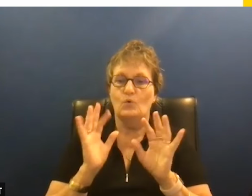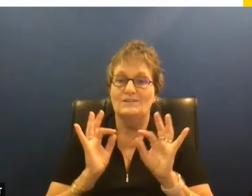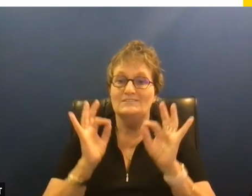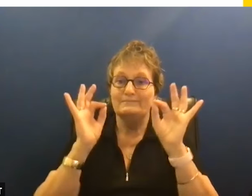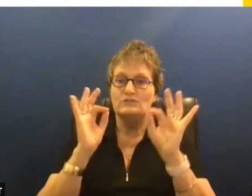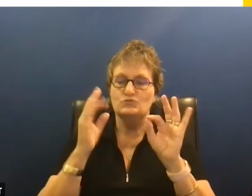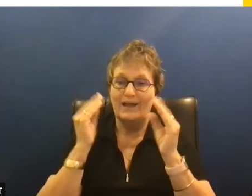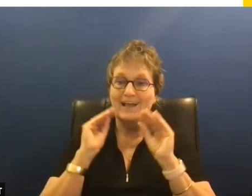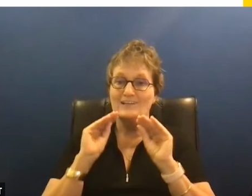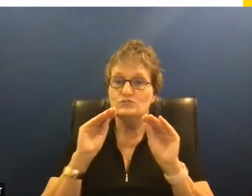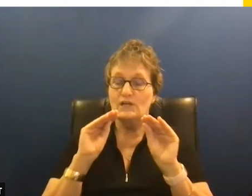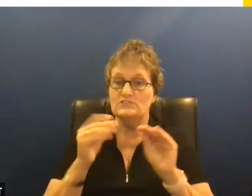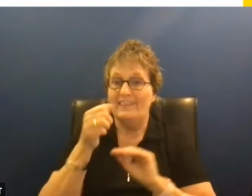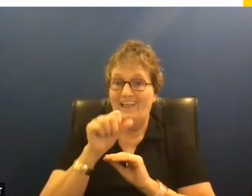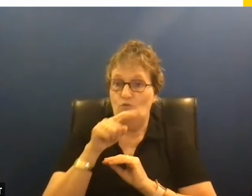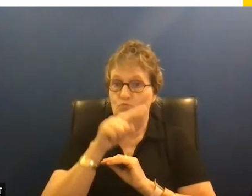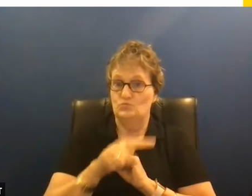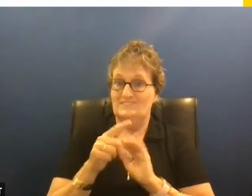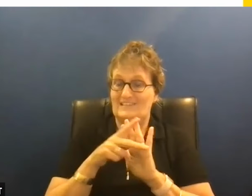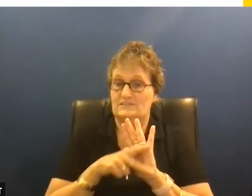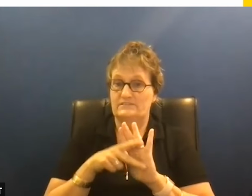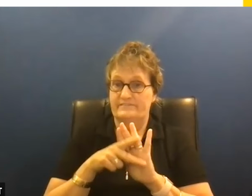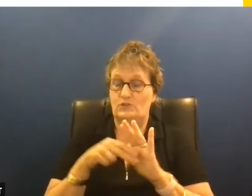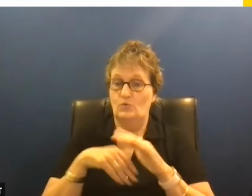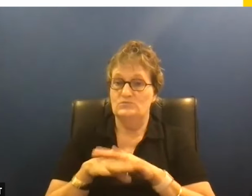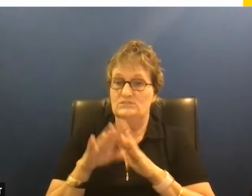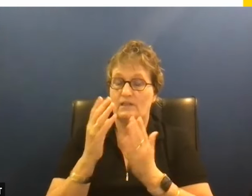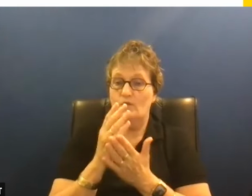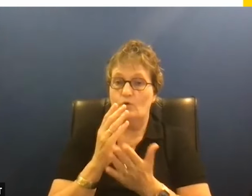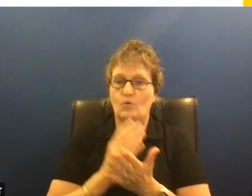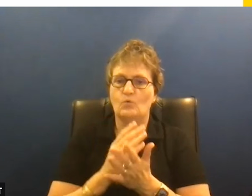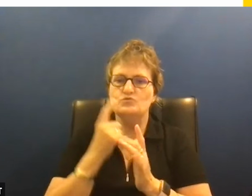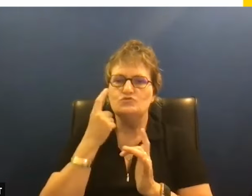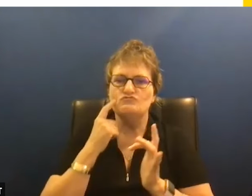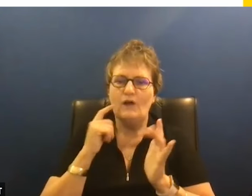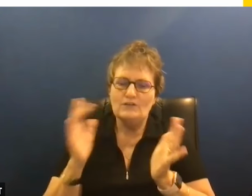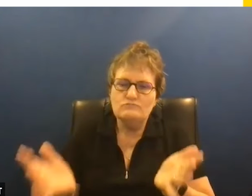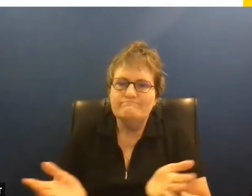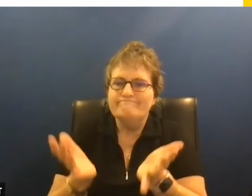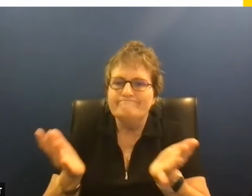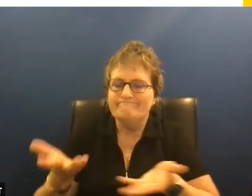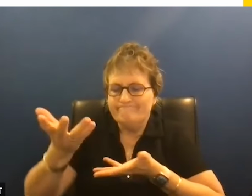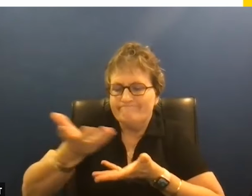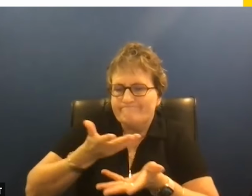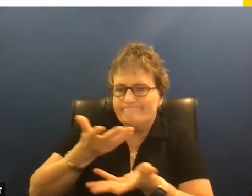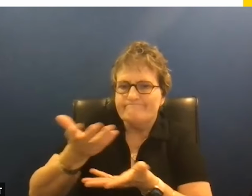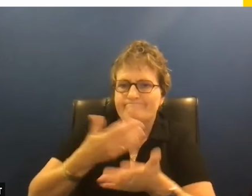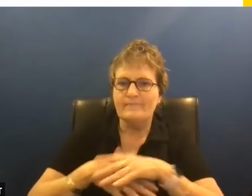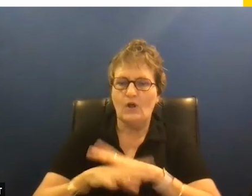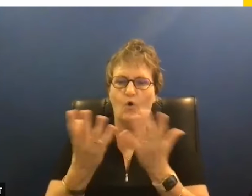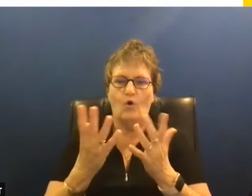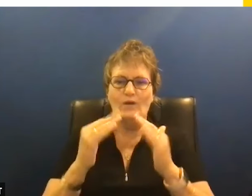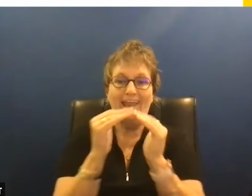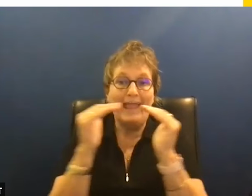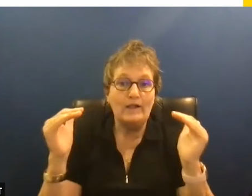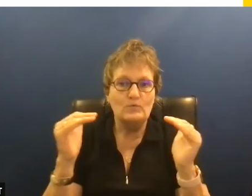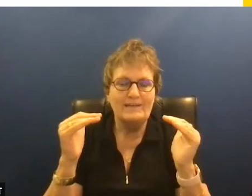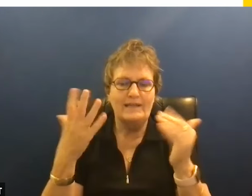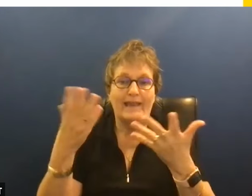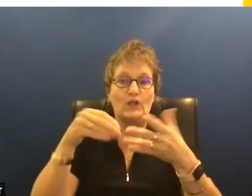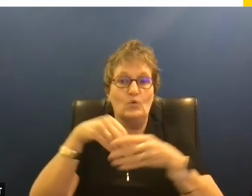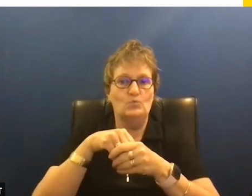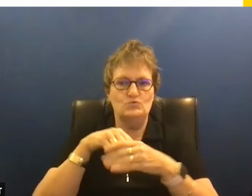these videos in the course, trying to generate conversations on equity and inclusion in learning. We